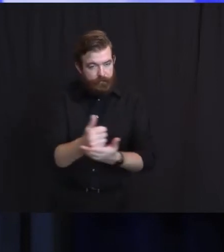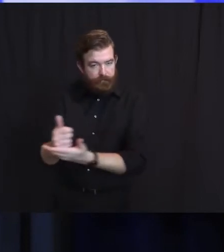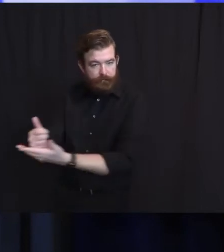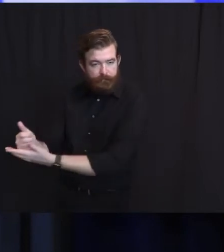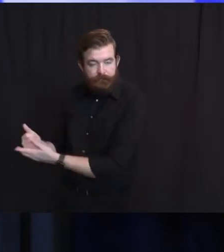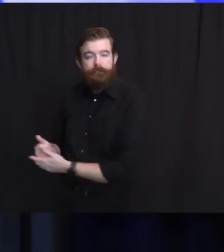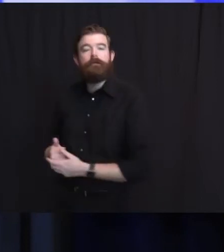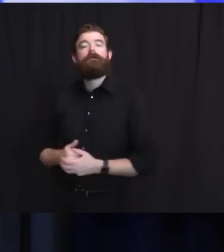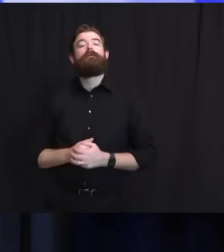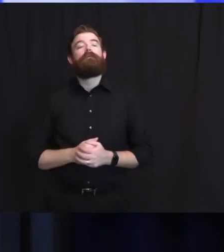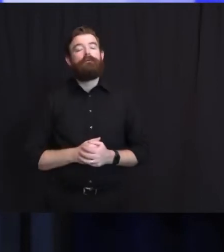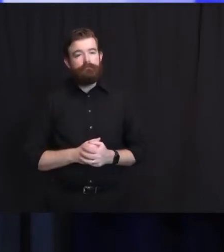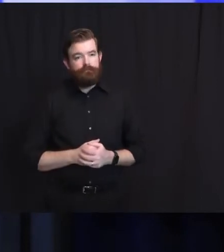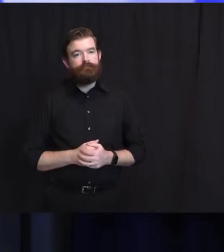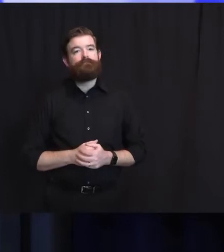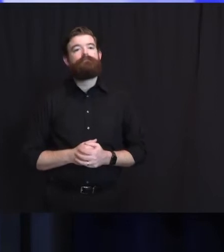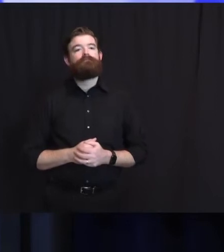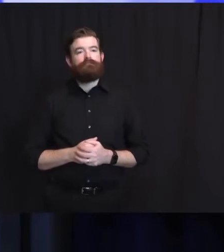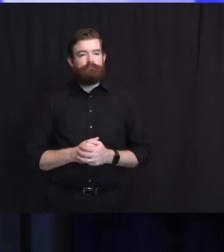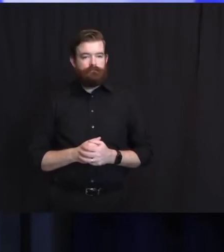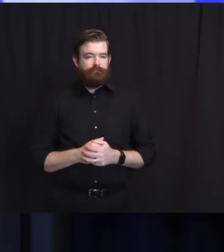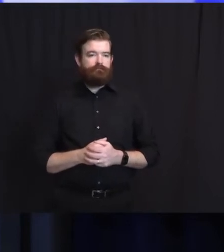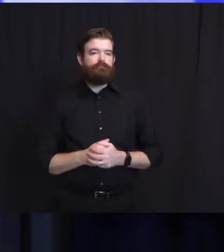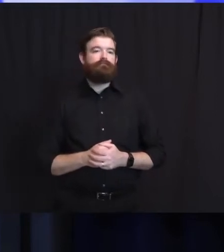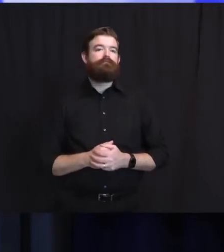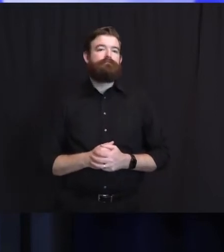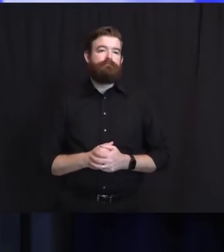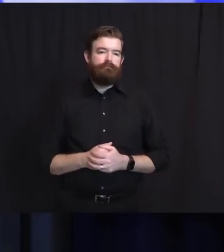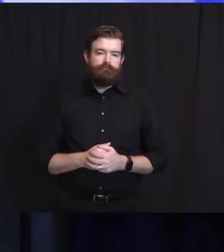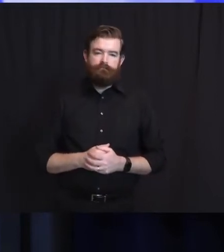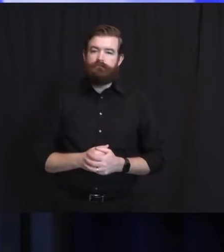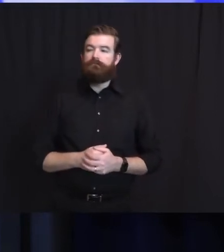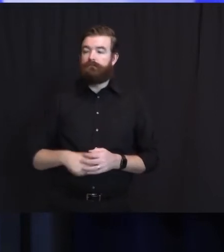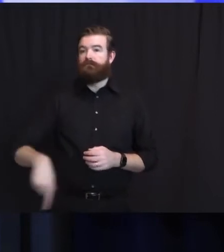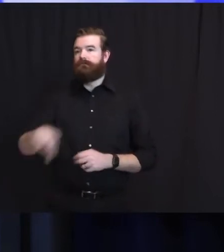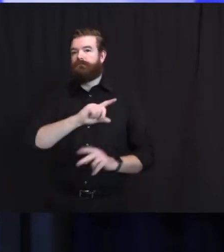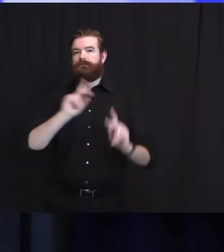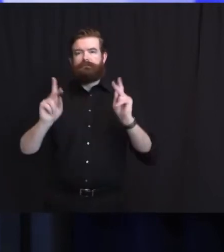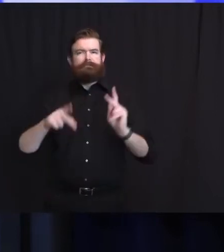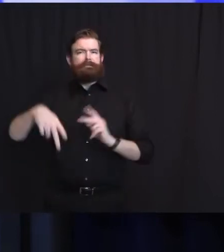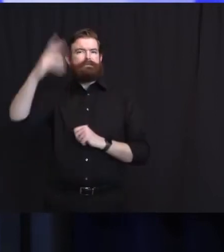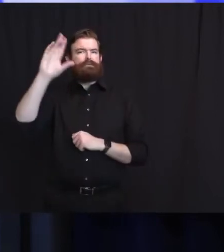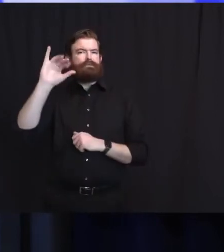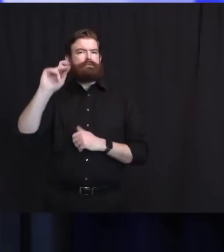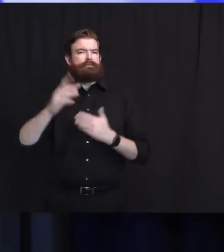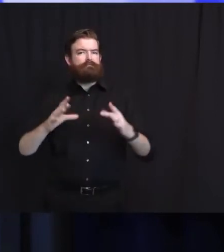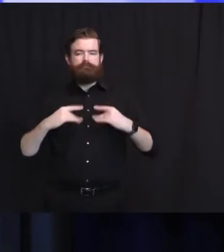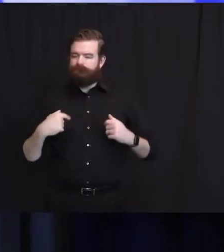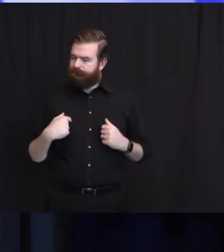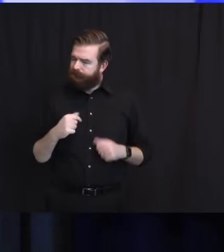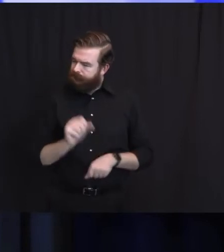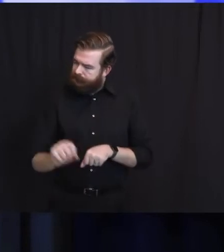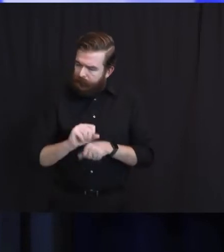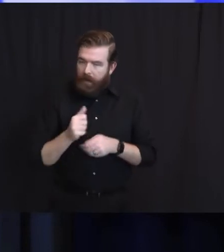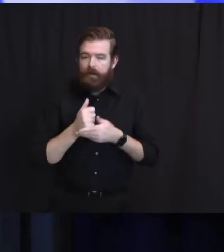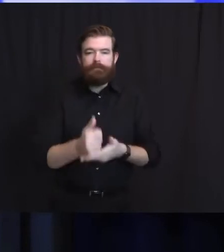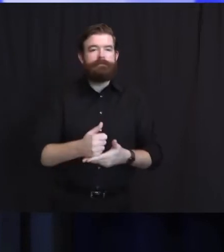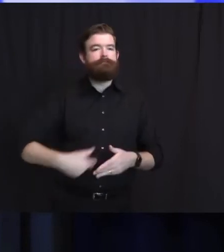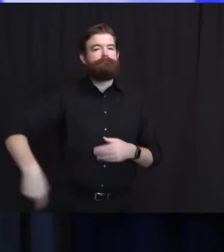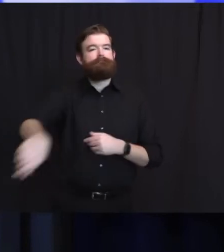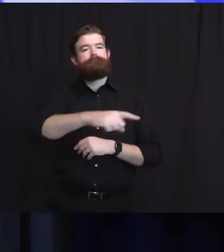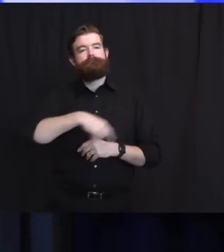as many vulnerable individuals as possible. And this resulted in our start date of December 28th. It